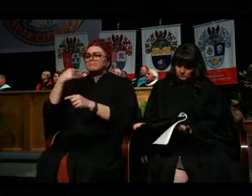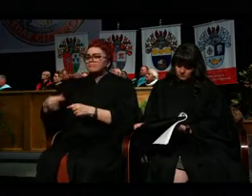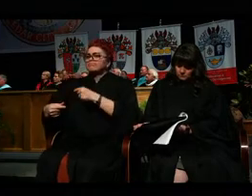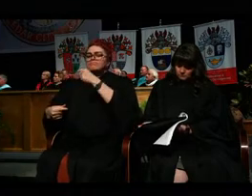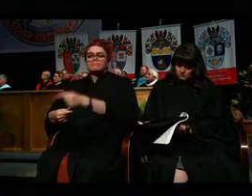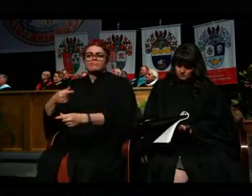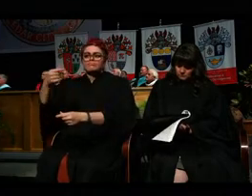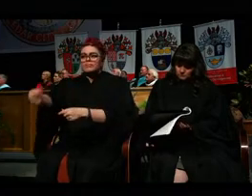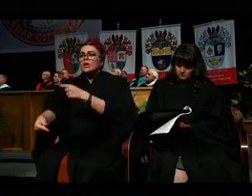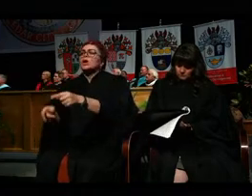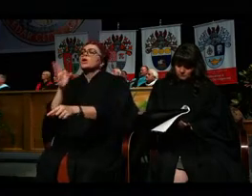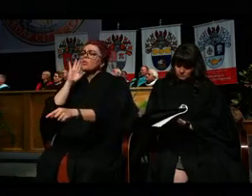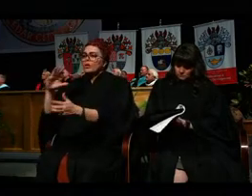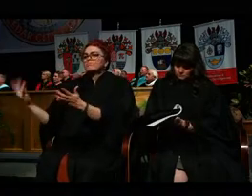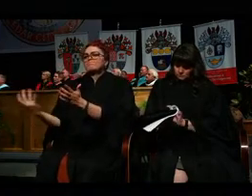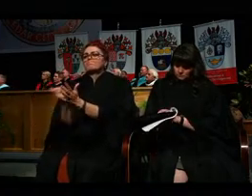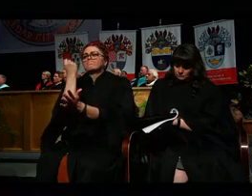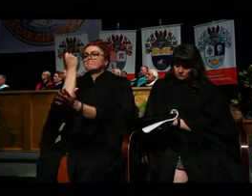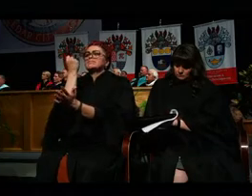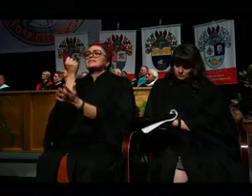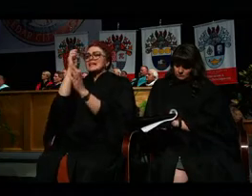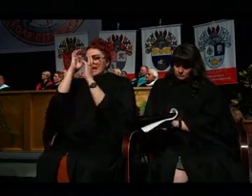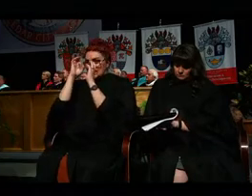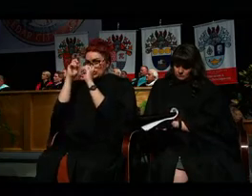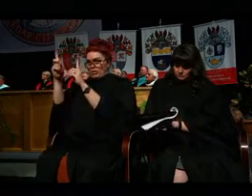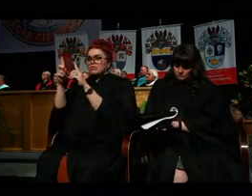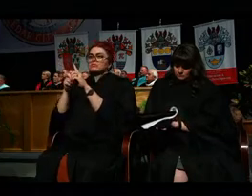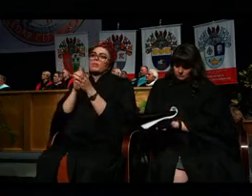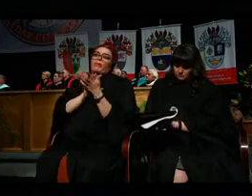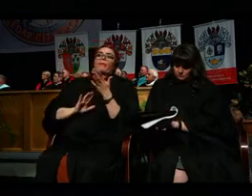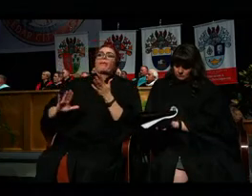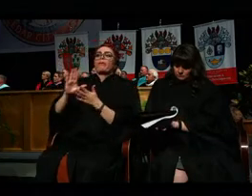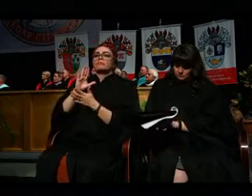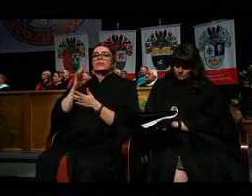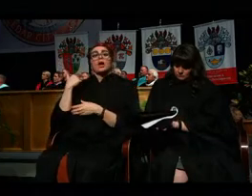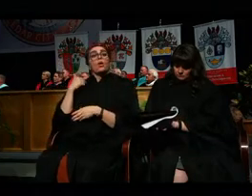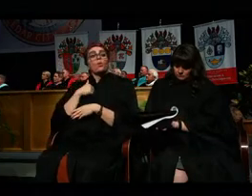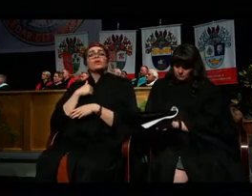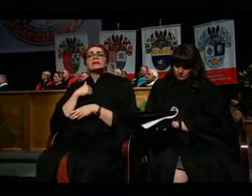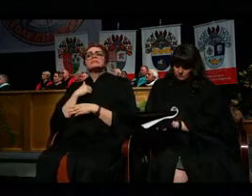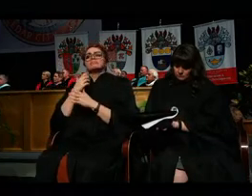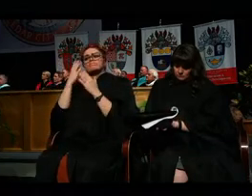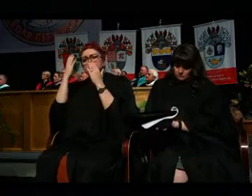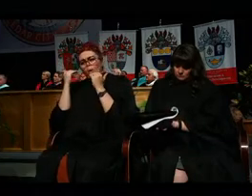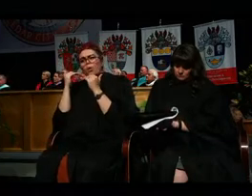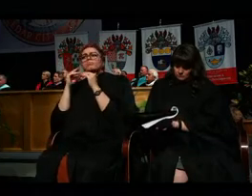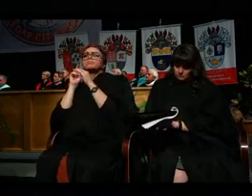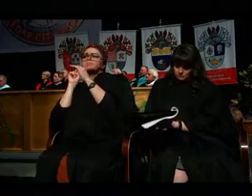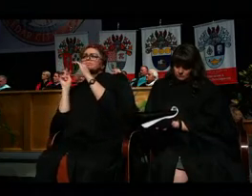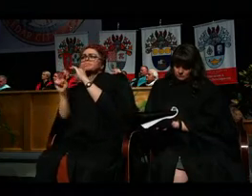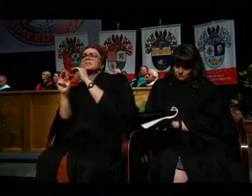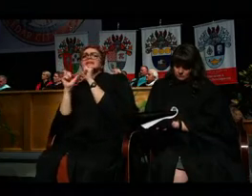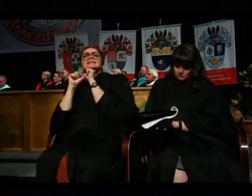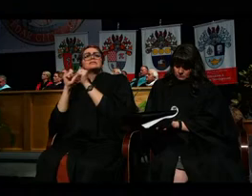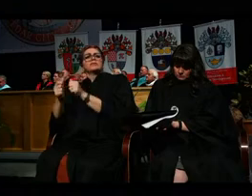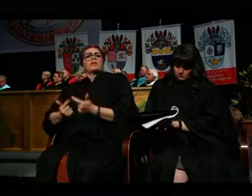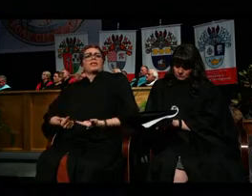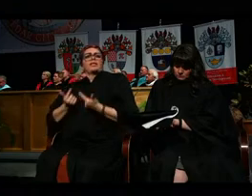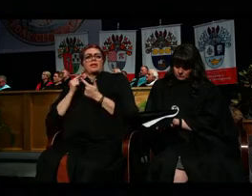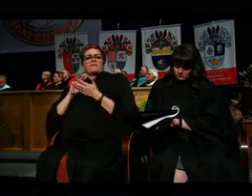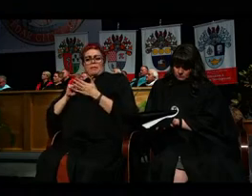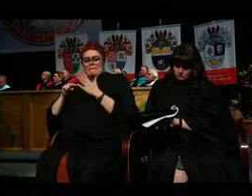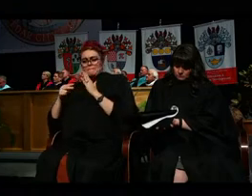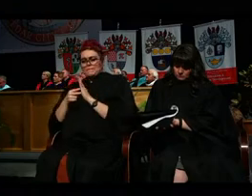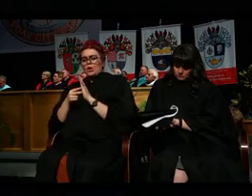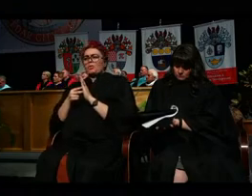college education. May we live our collective vision and see our purpose as changing lives and